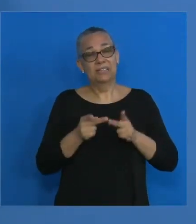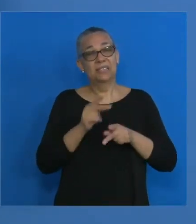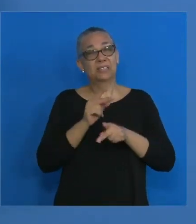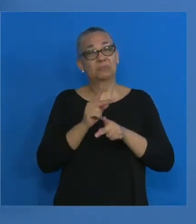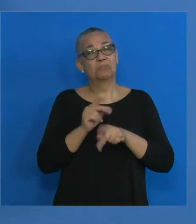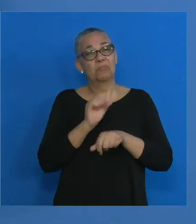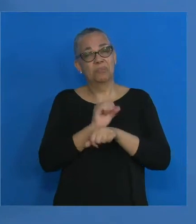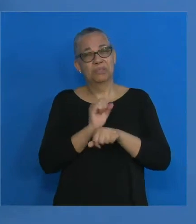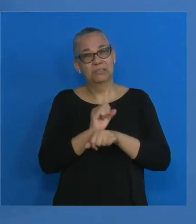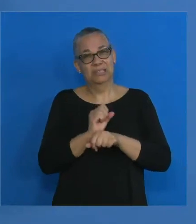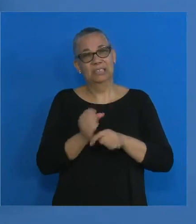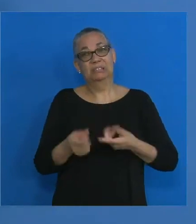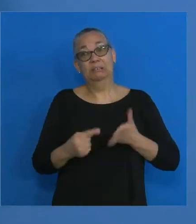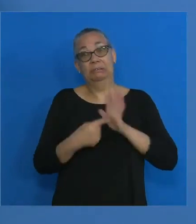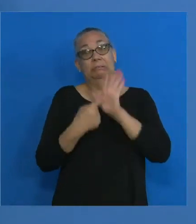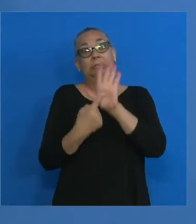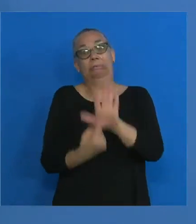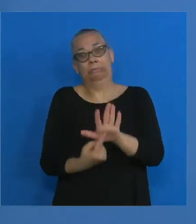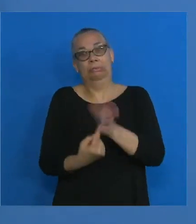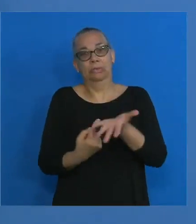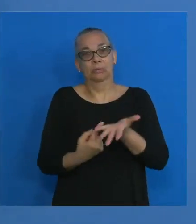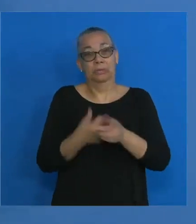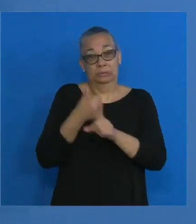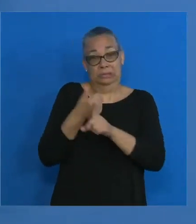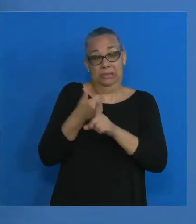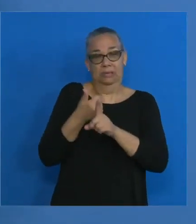have disclosed their own. I'm not going to disclose where they are, but